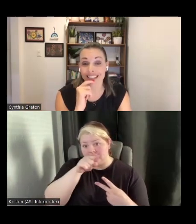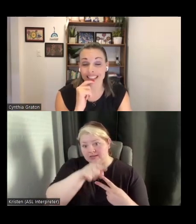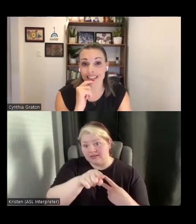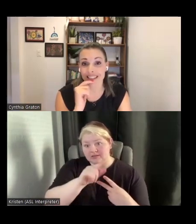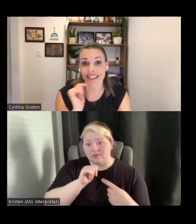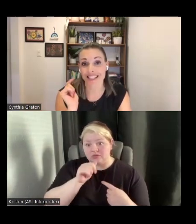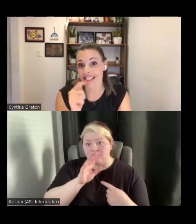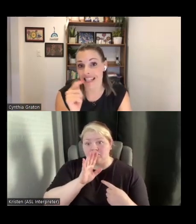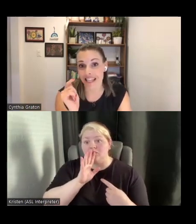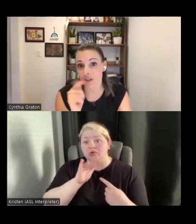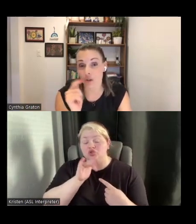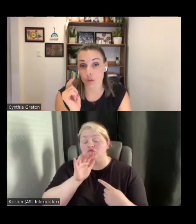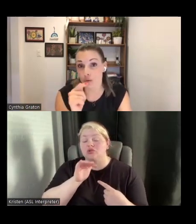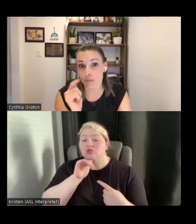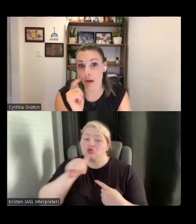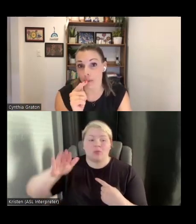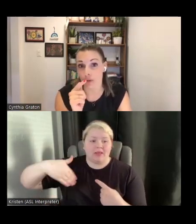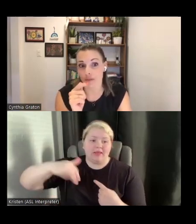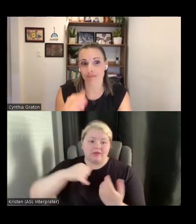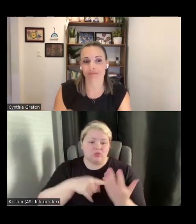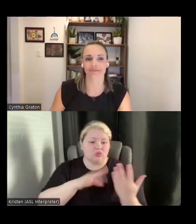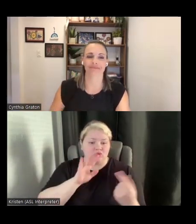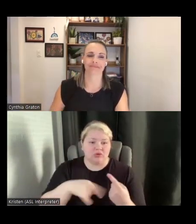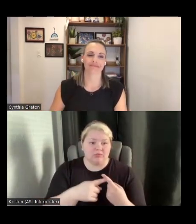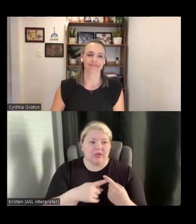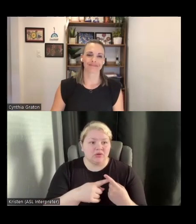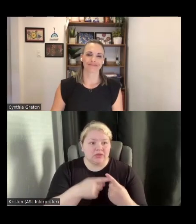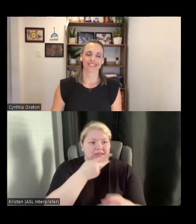don't be late. Stay in the blue bubble.